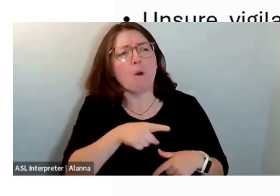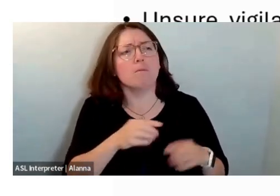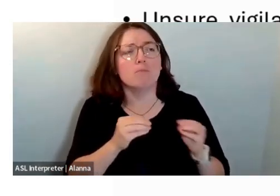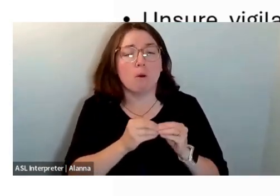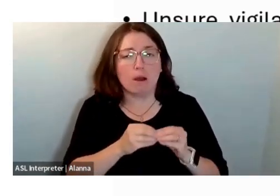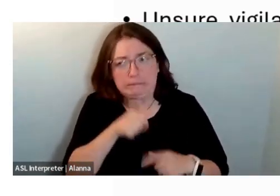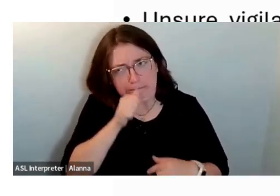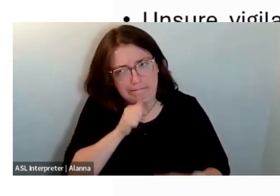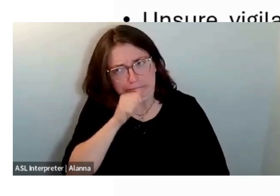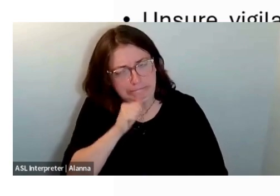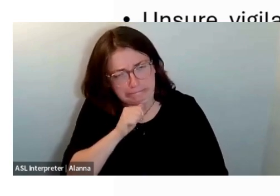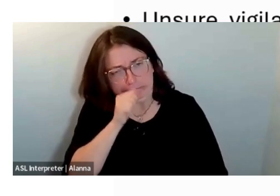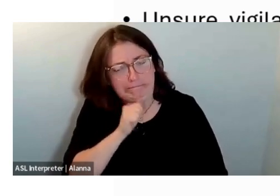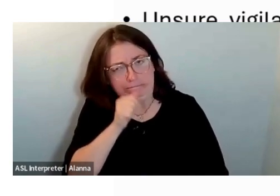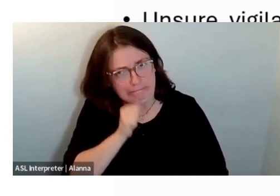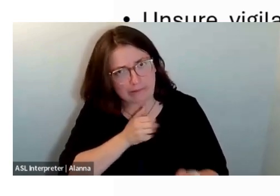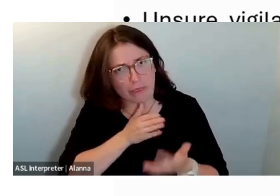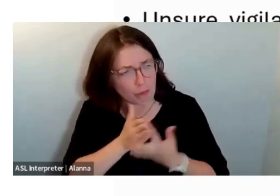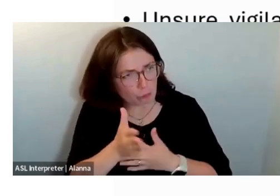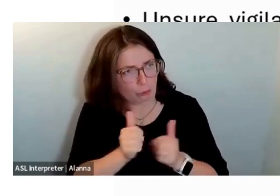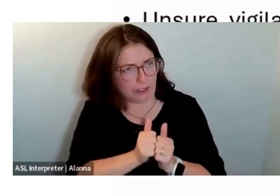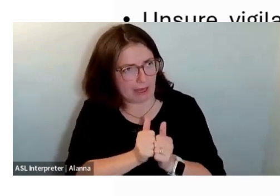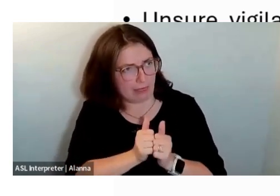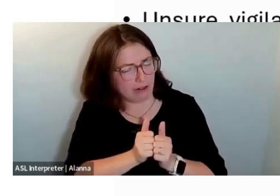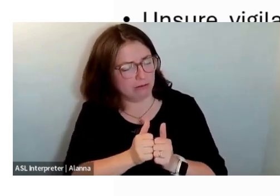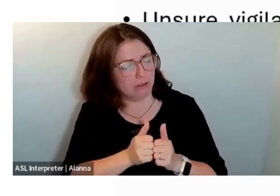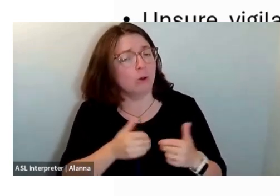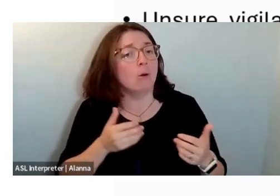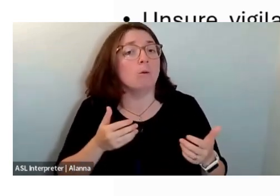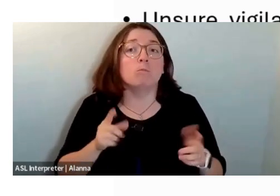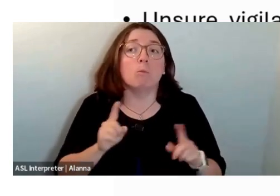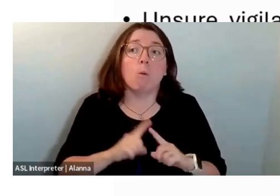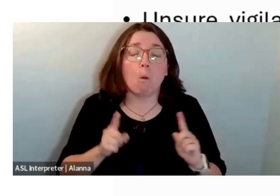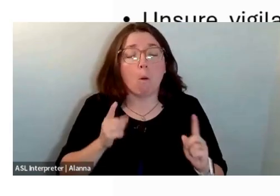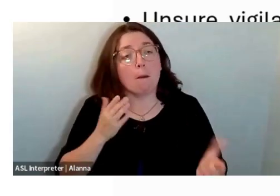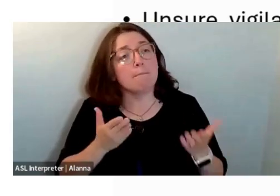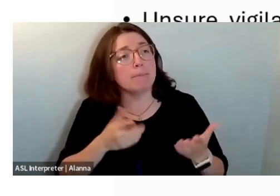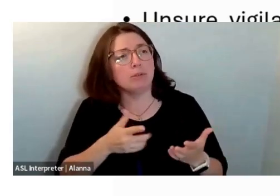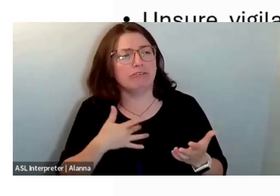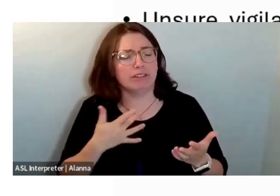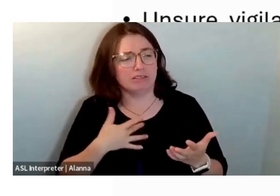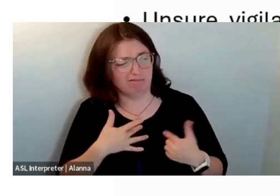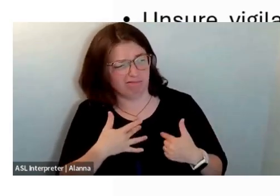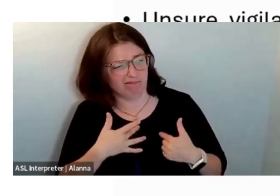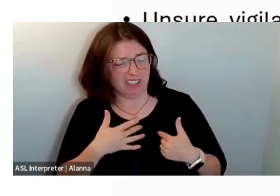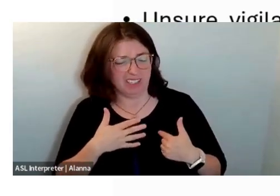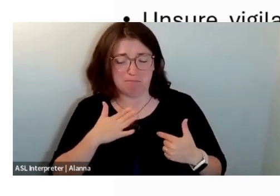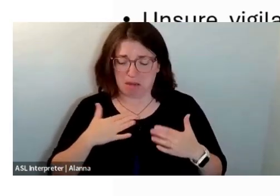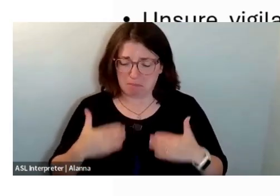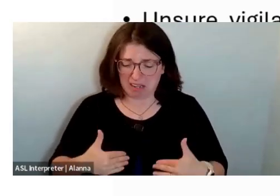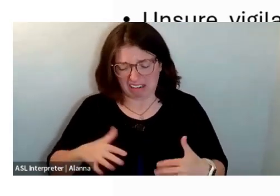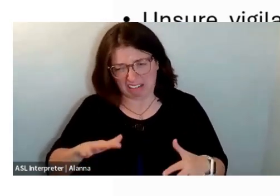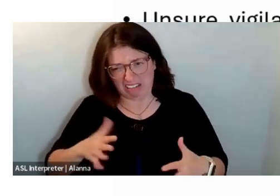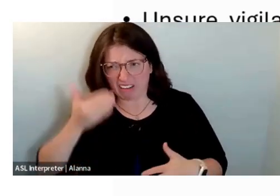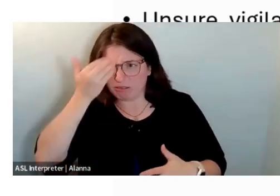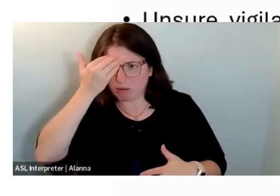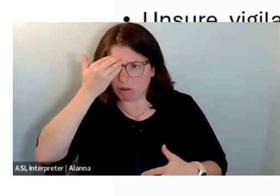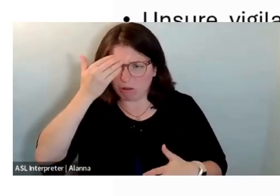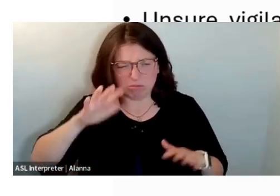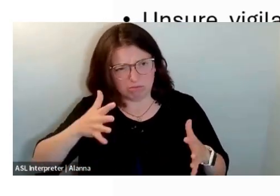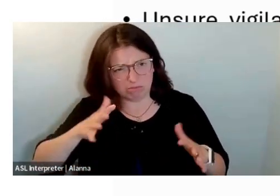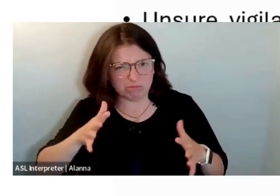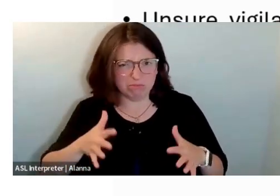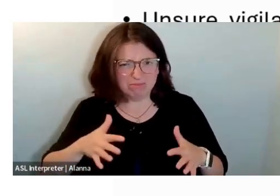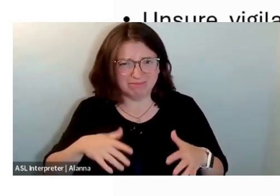done? Or do you feel like mildly familiar strangers? So